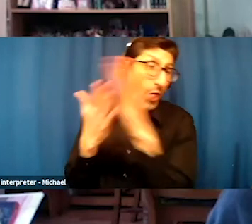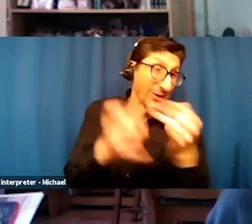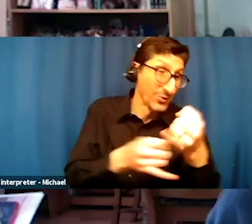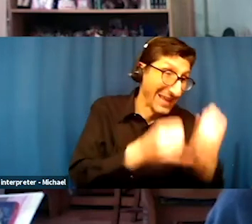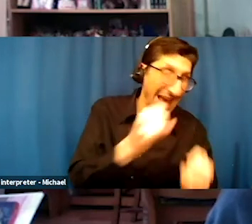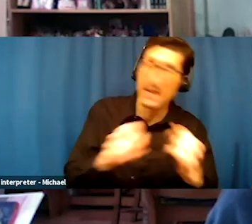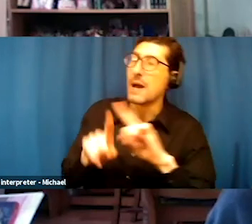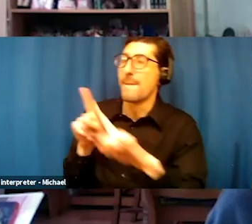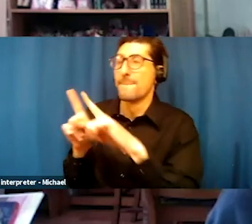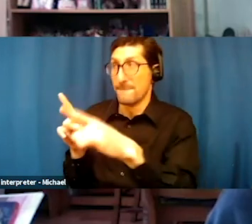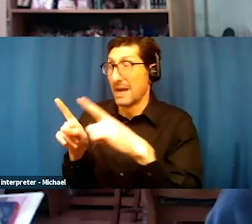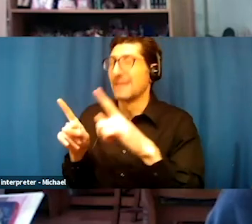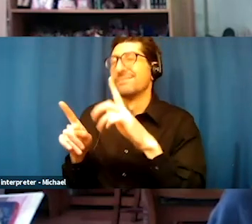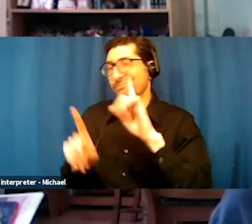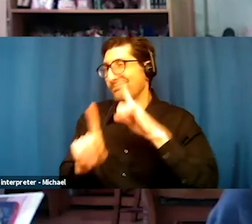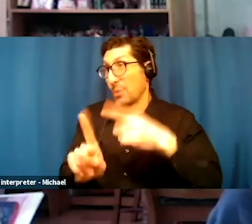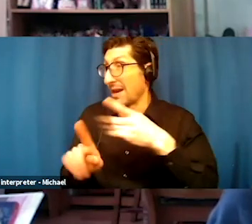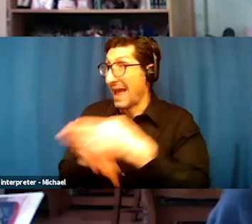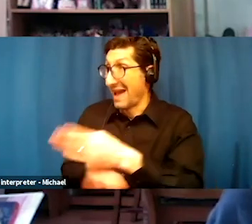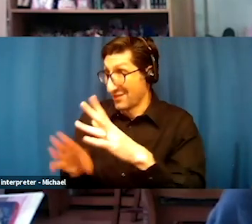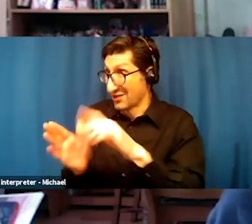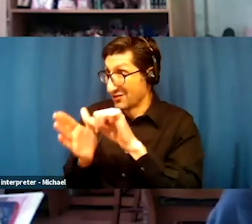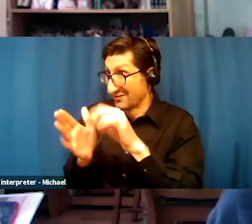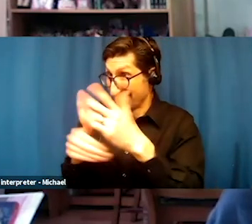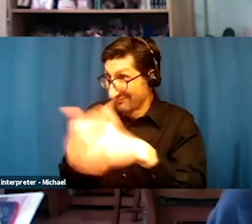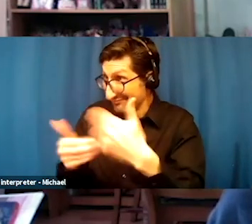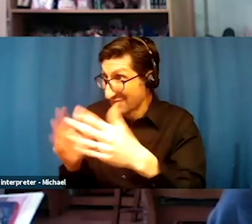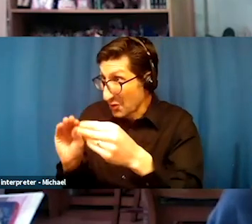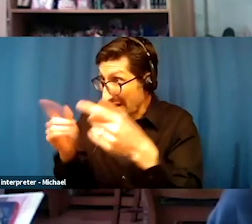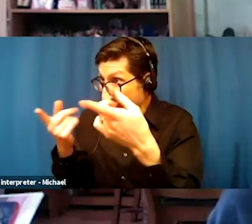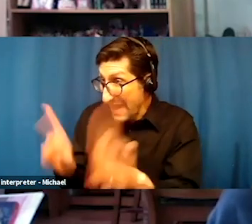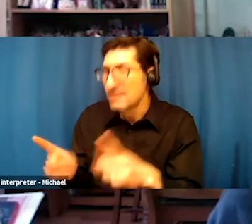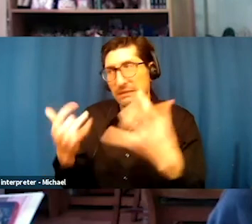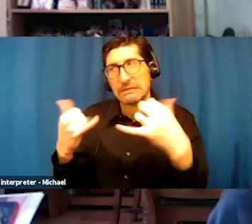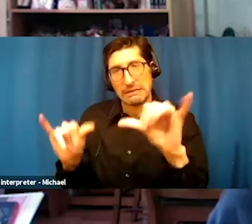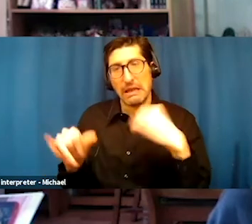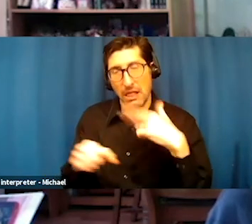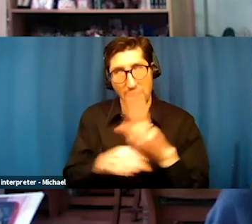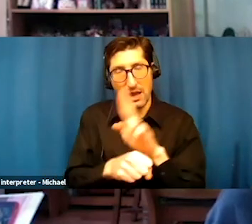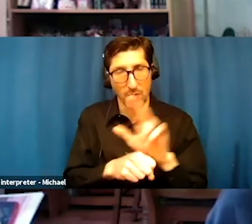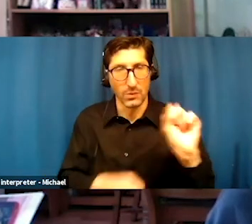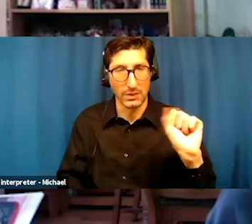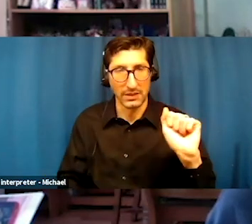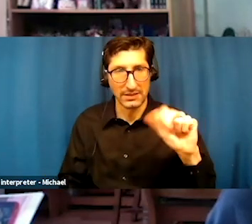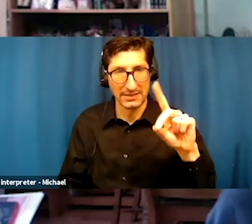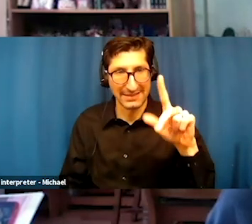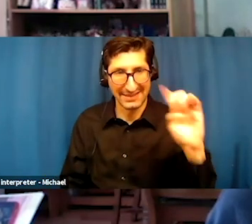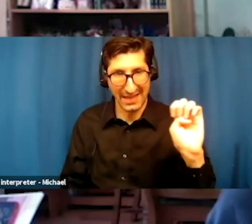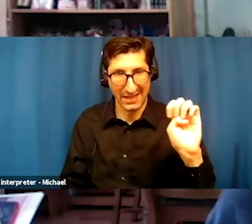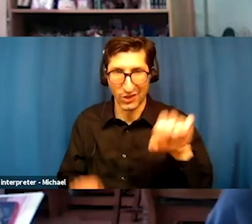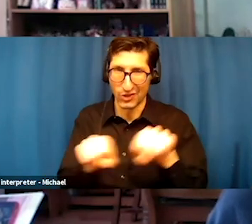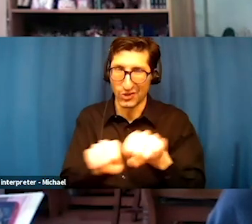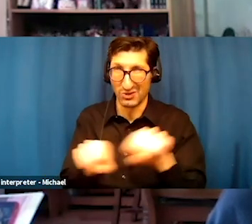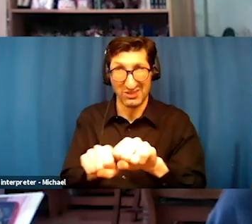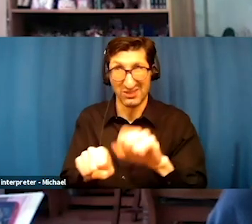me not having to wear saddle shoes anymore. I'll just say that. So for the most part, for